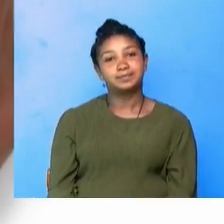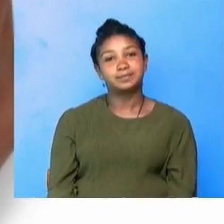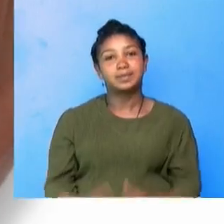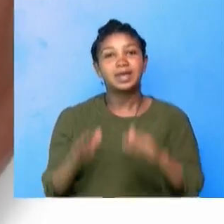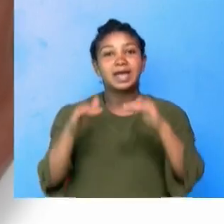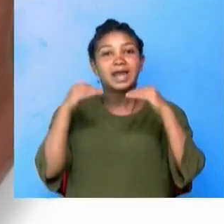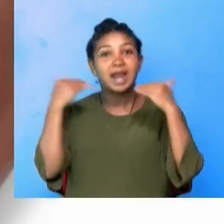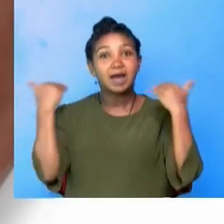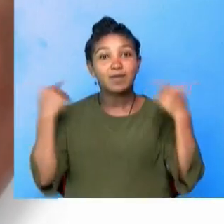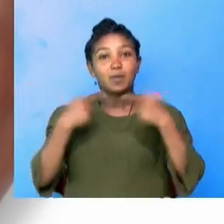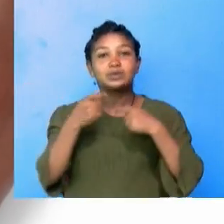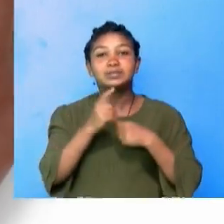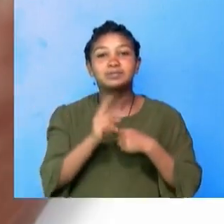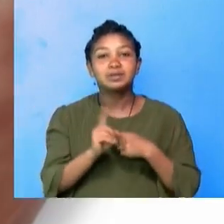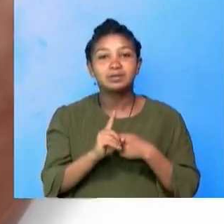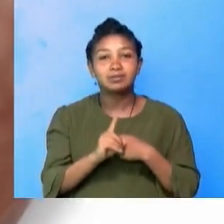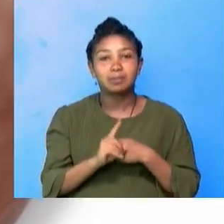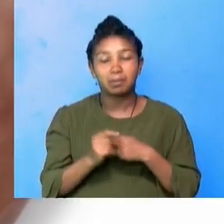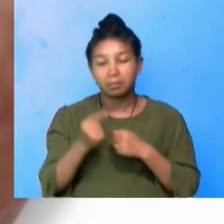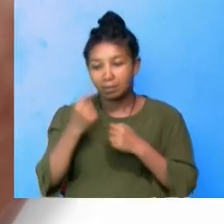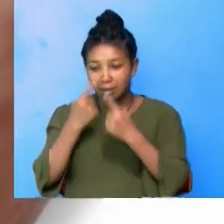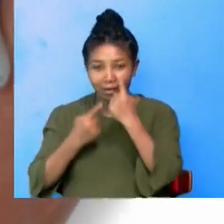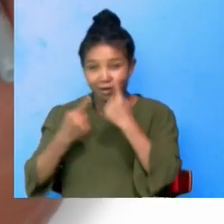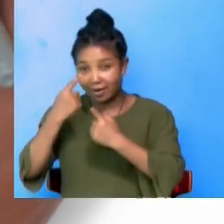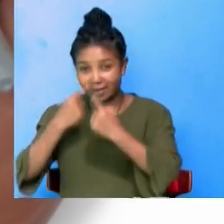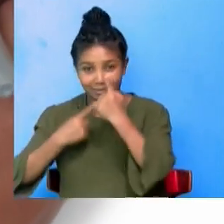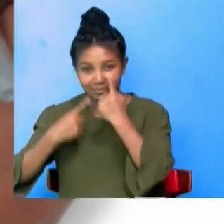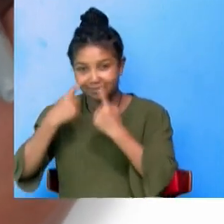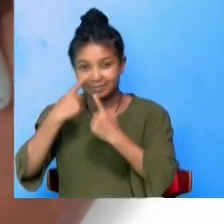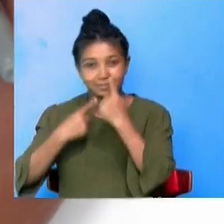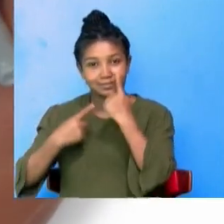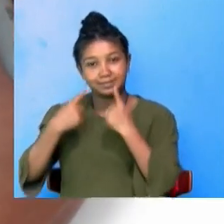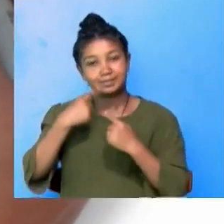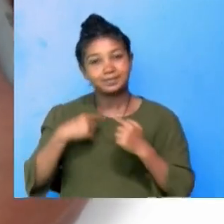And here is cry.